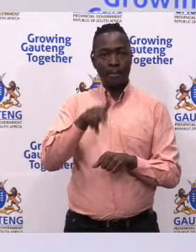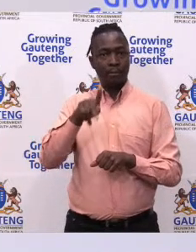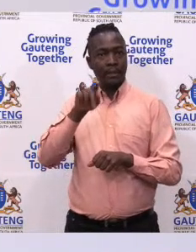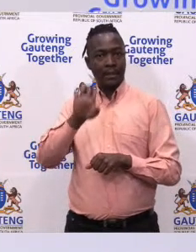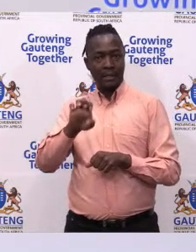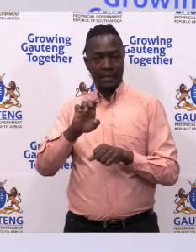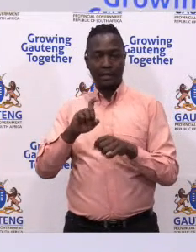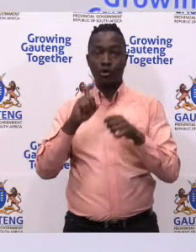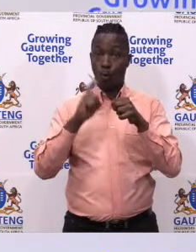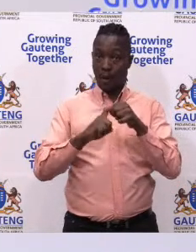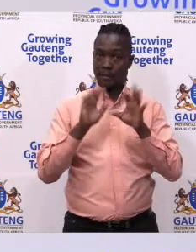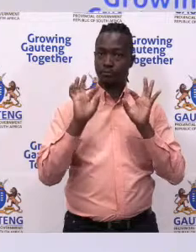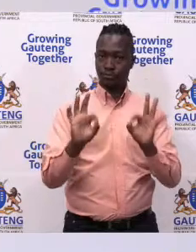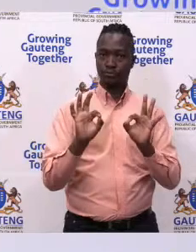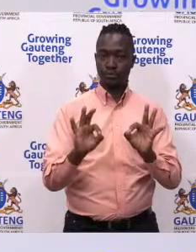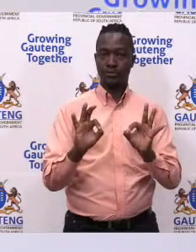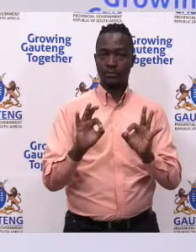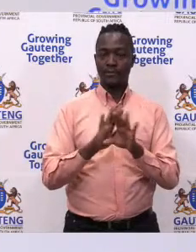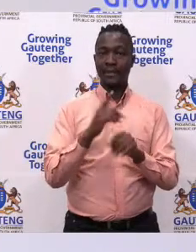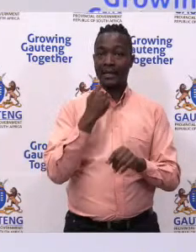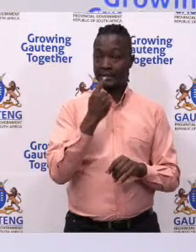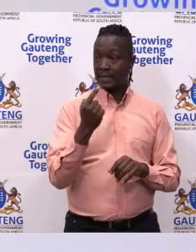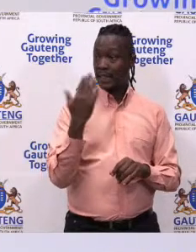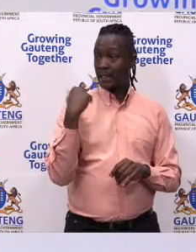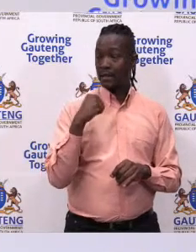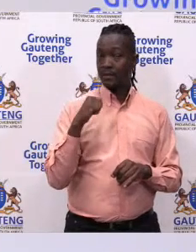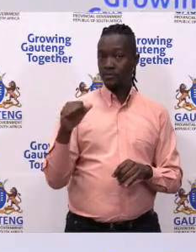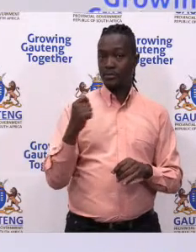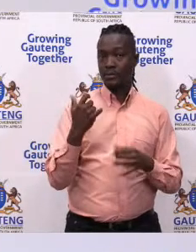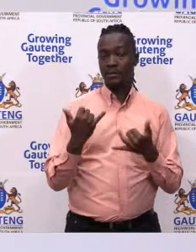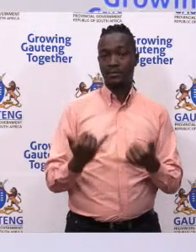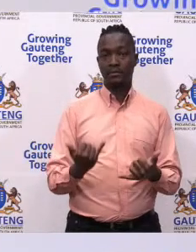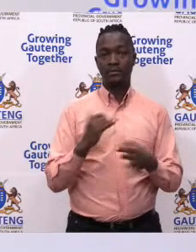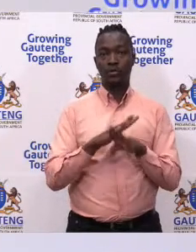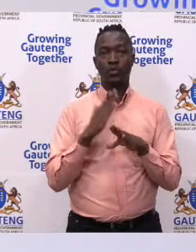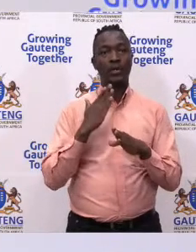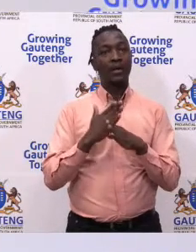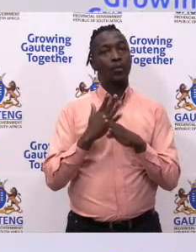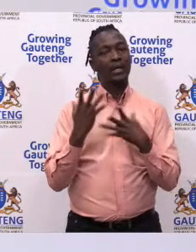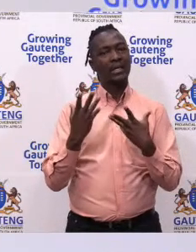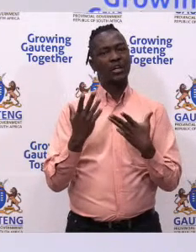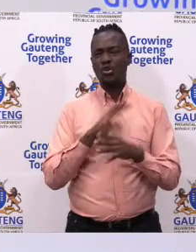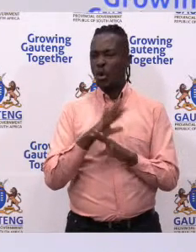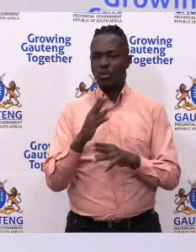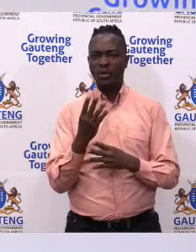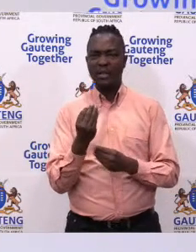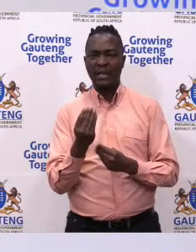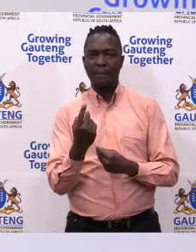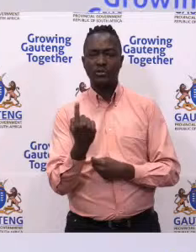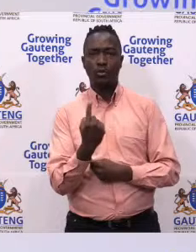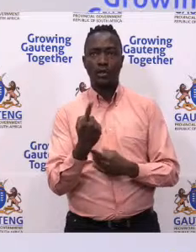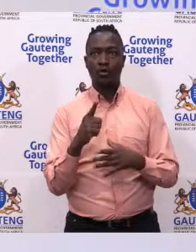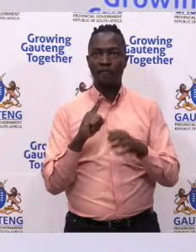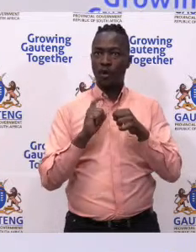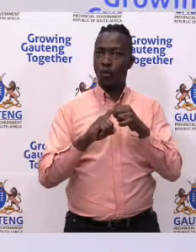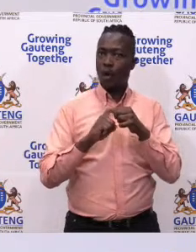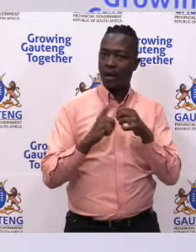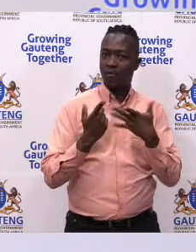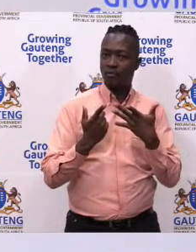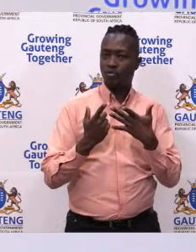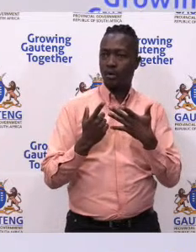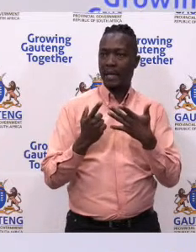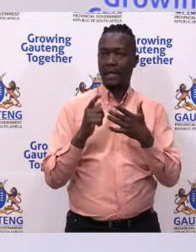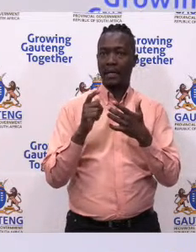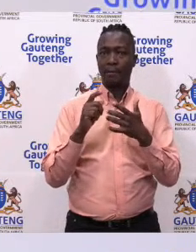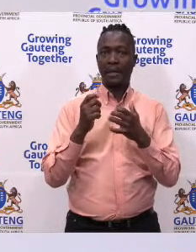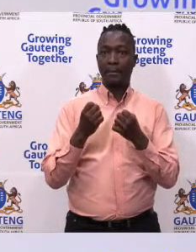quality. Yes, I did indicate last week that we are now dealing not only with the numbers of the quantity of